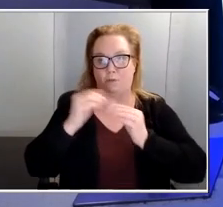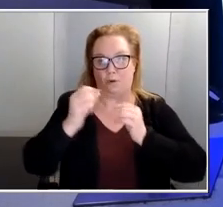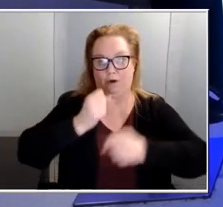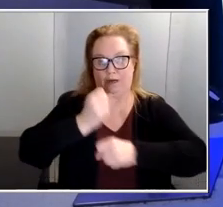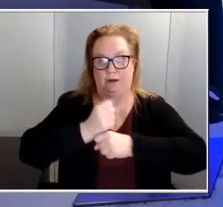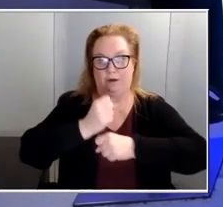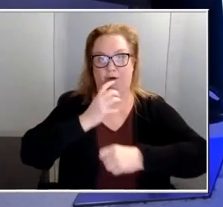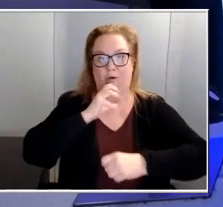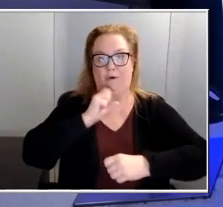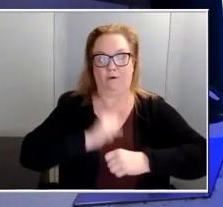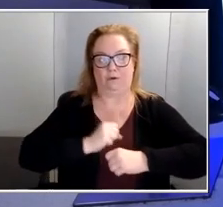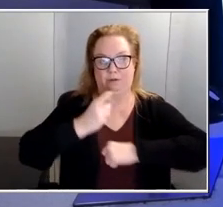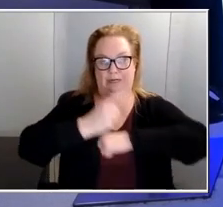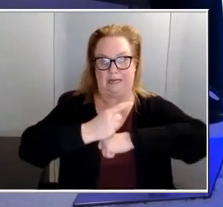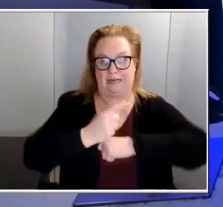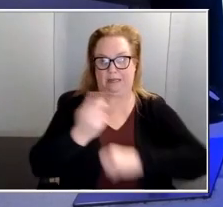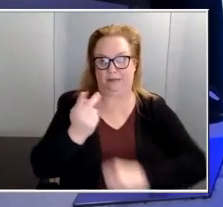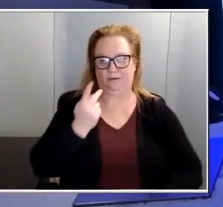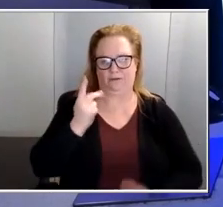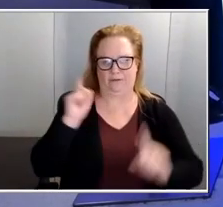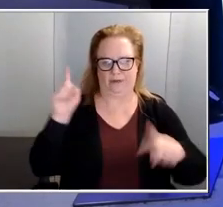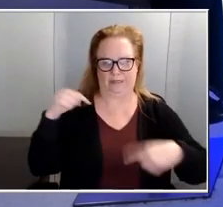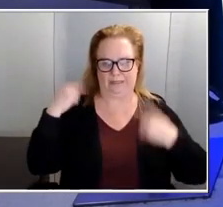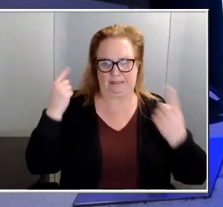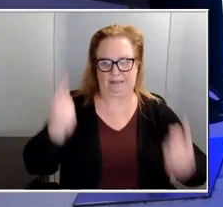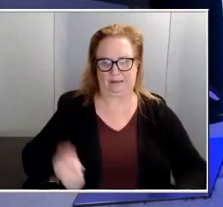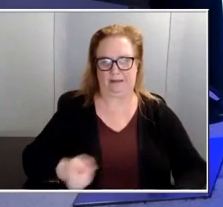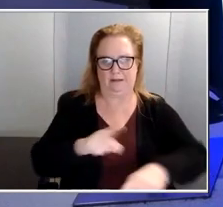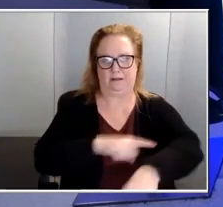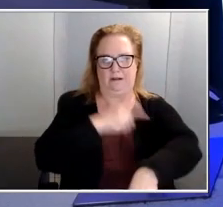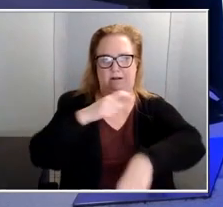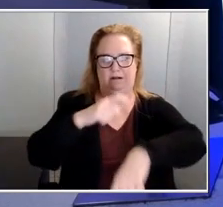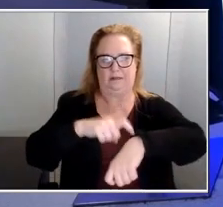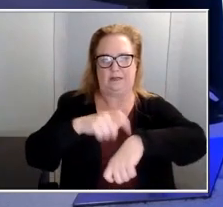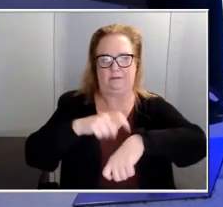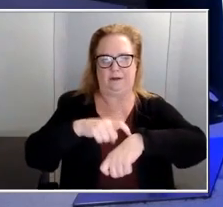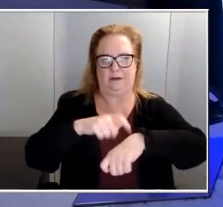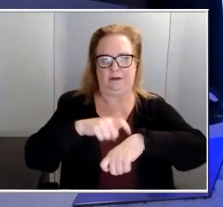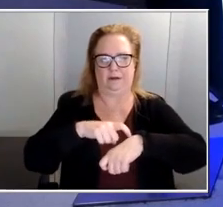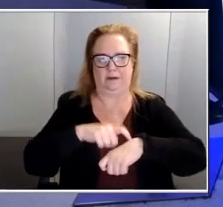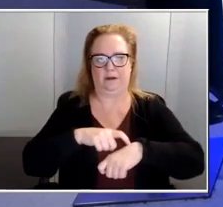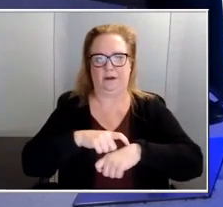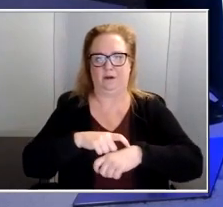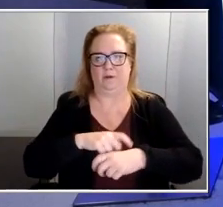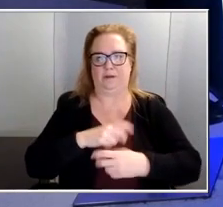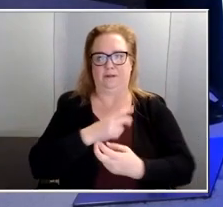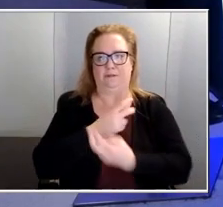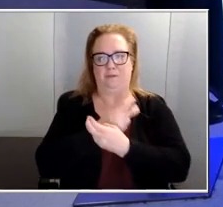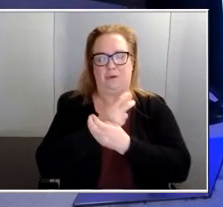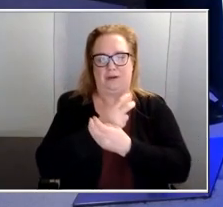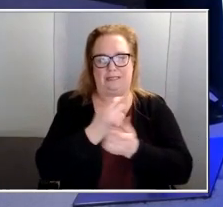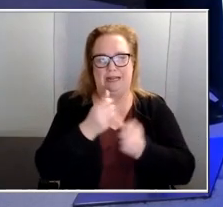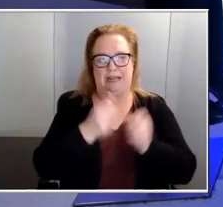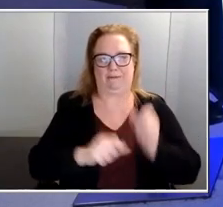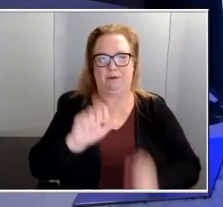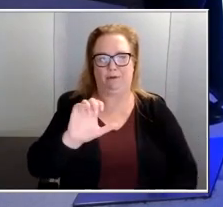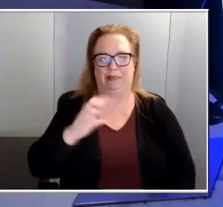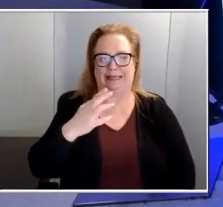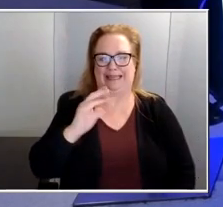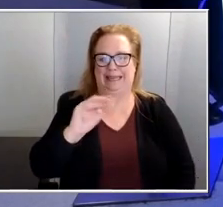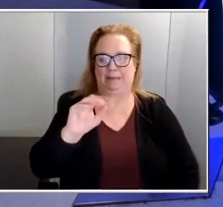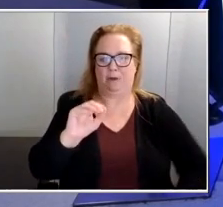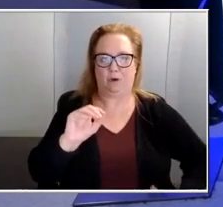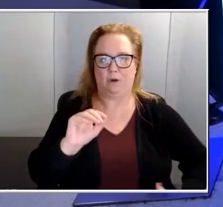approximately a very long time, and you and I go back a really long way, back when we used to poison everybody with chemotherapy. Yes. These changes are